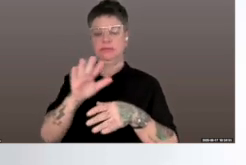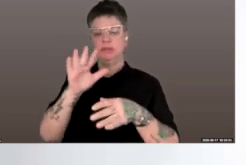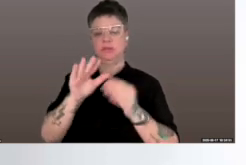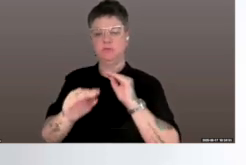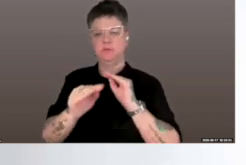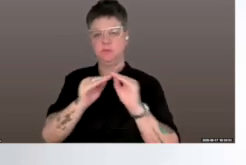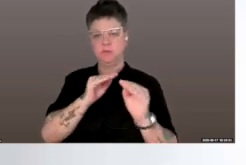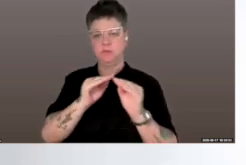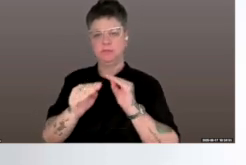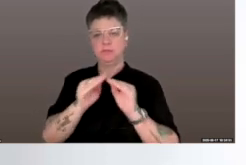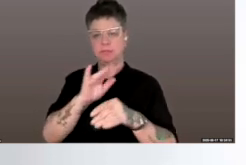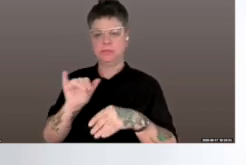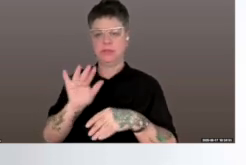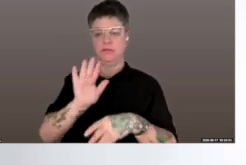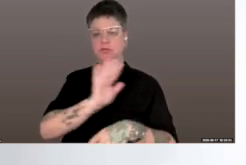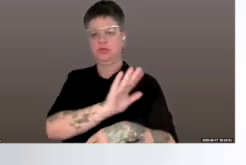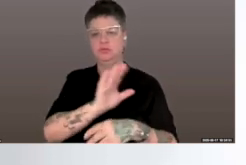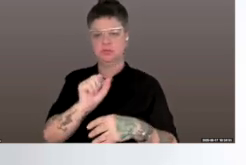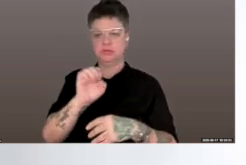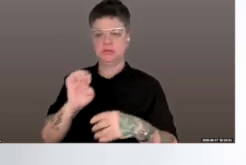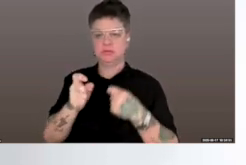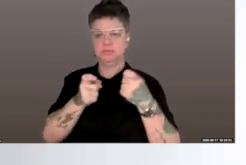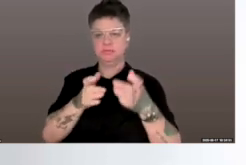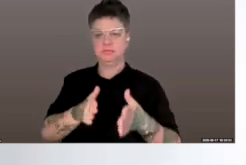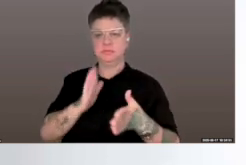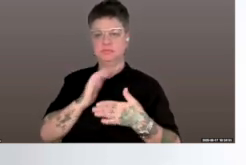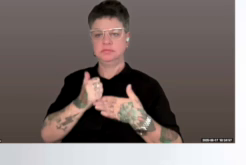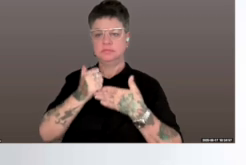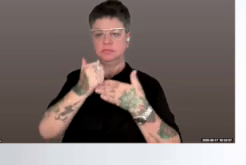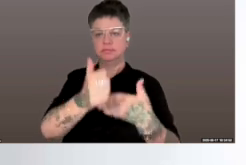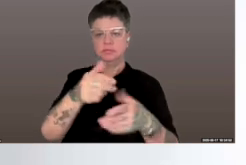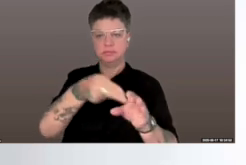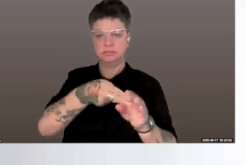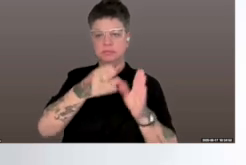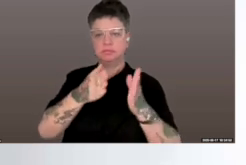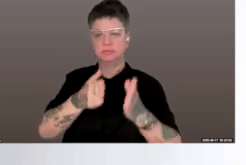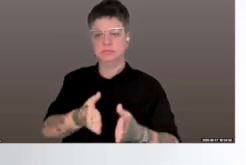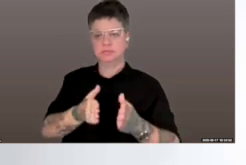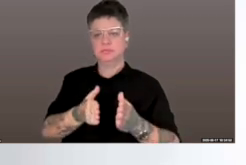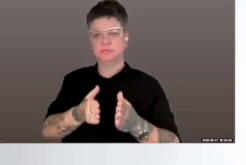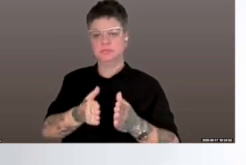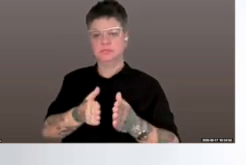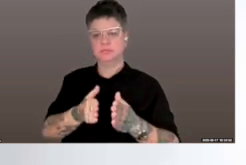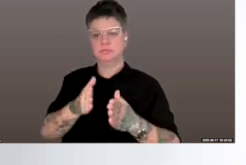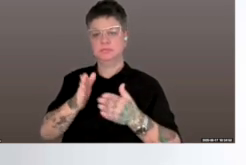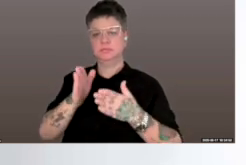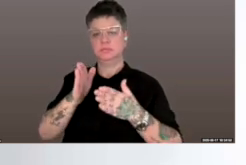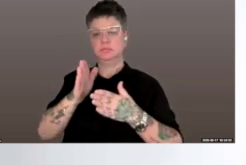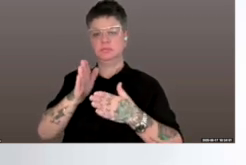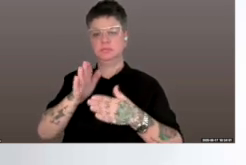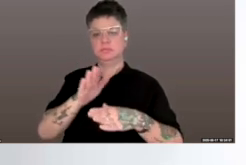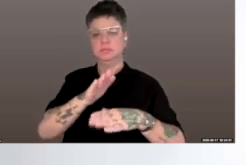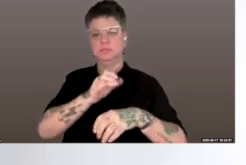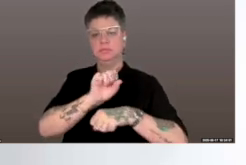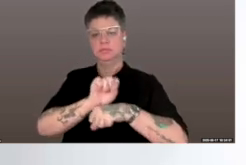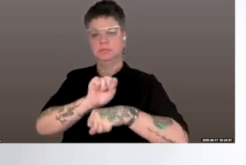this option. Route 2, vehicle replacement grant that would cover up to $10,000 for a